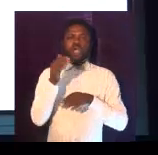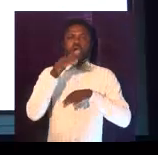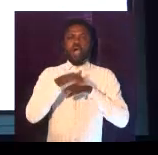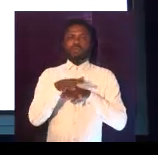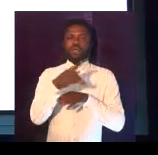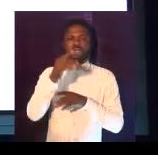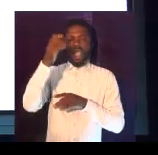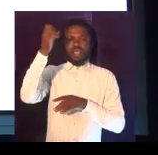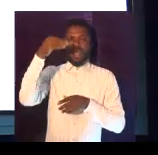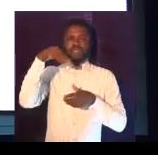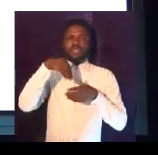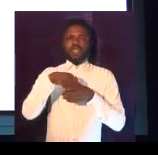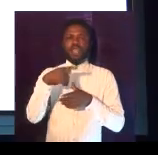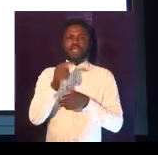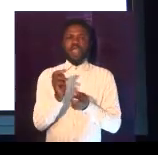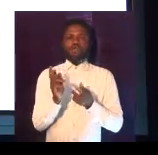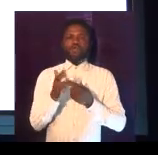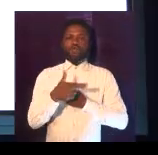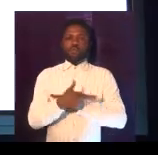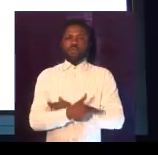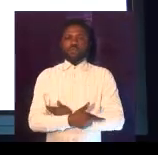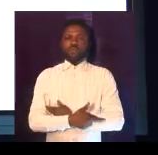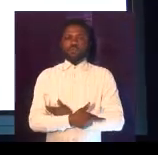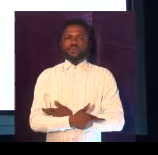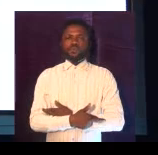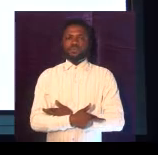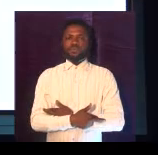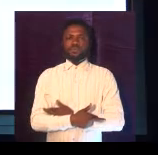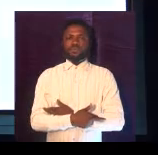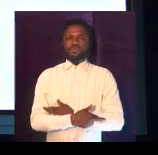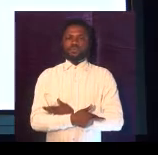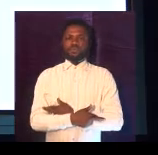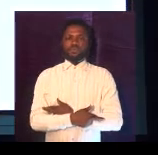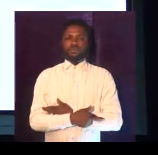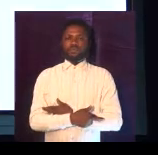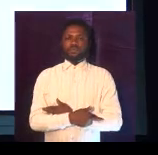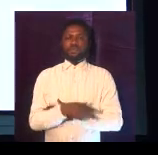room. Switch on the light in the room.